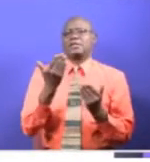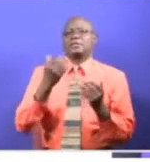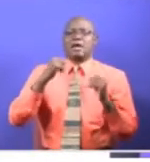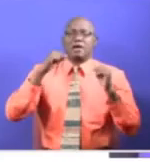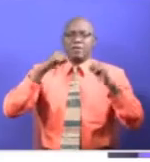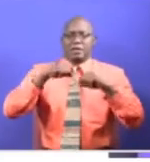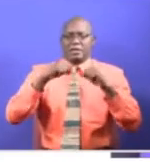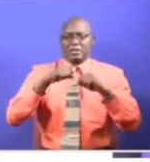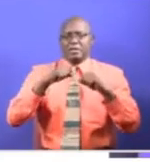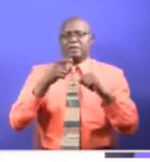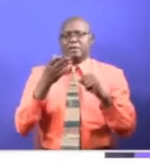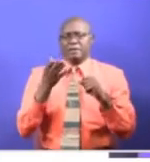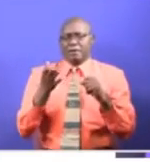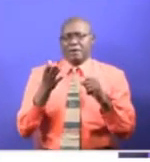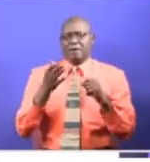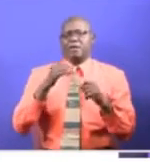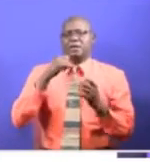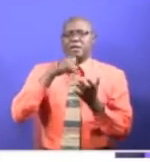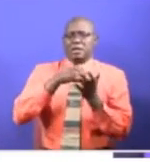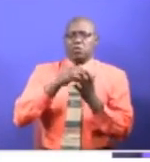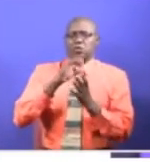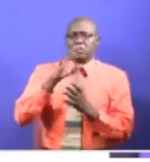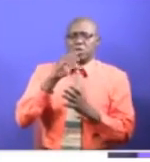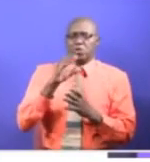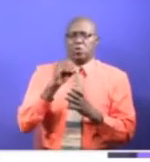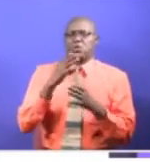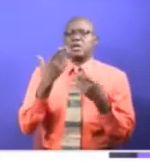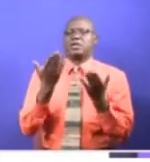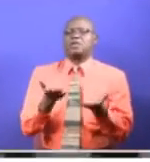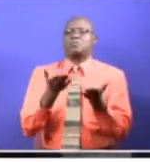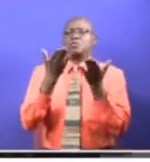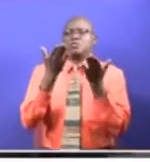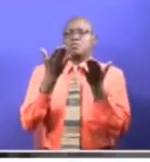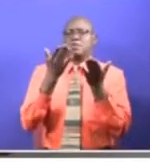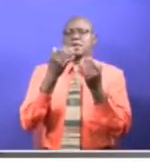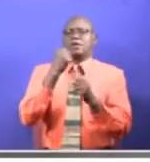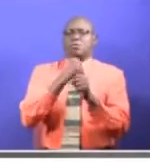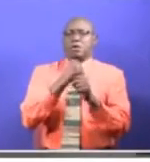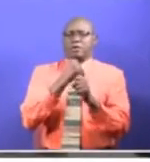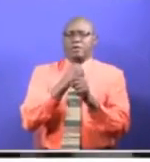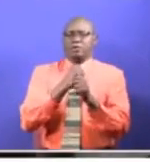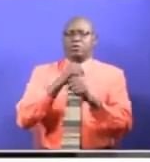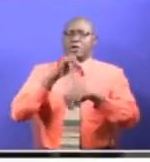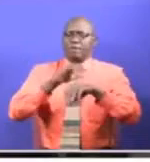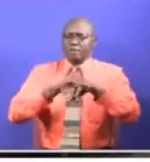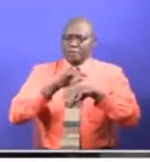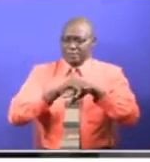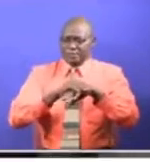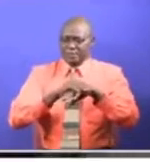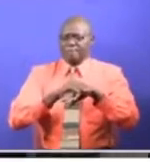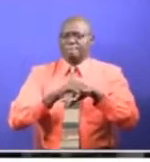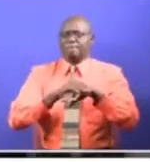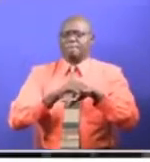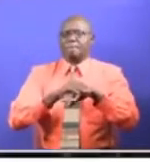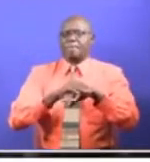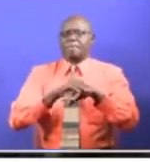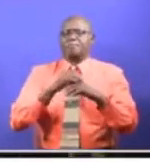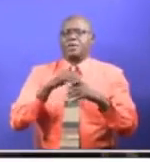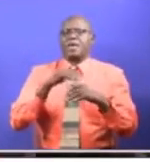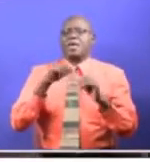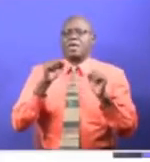agreed with the Board of Directors and the CEO is improvement on operational efficiency, that we are able to increase